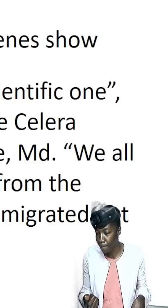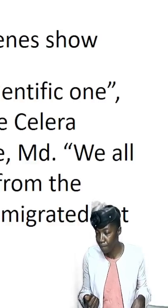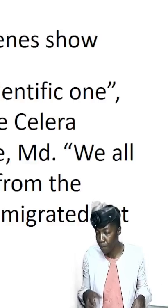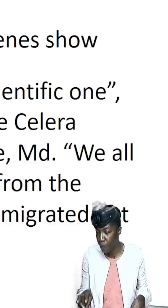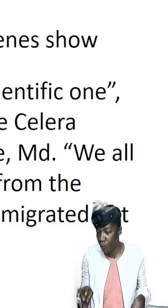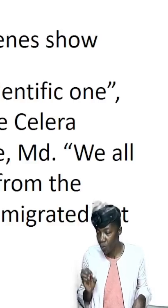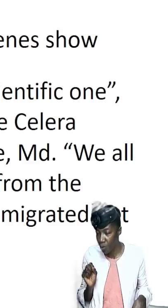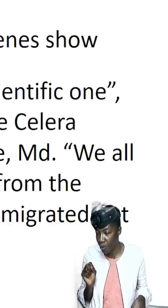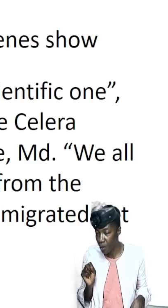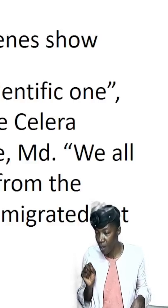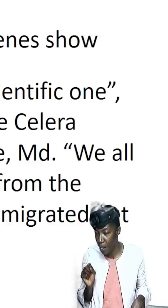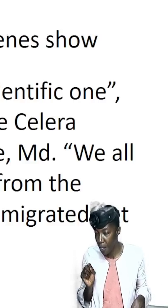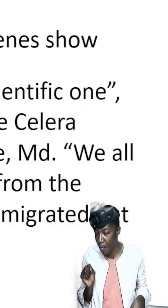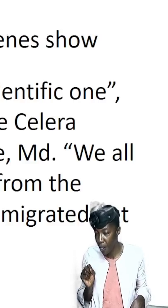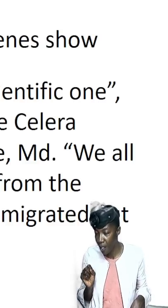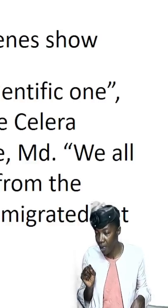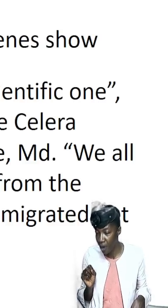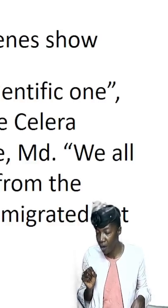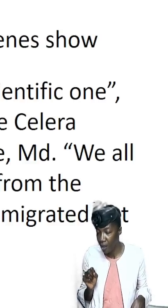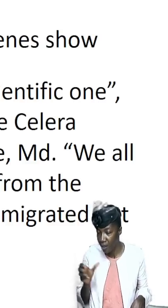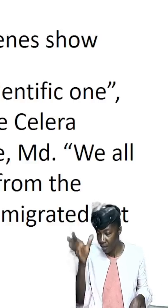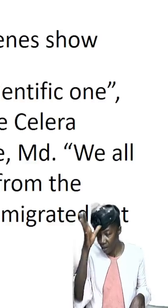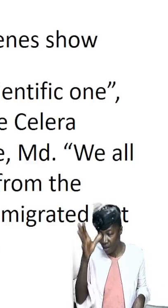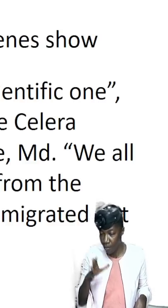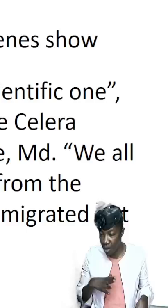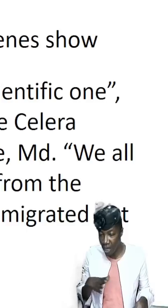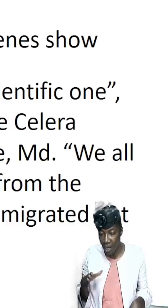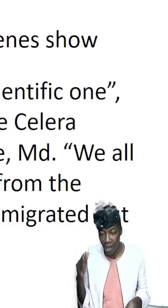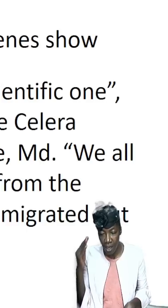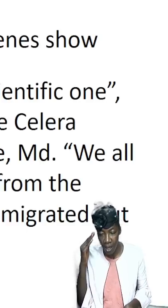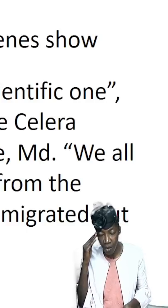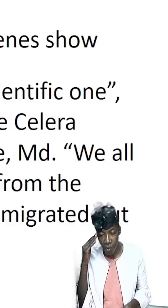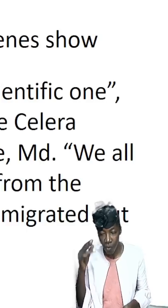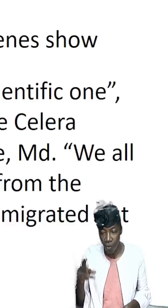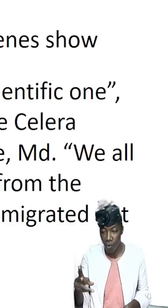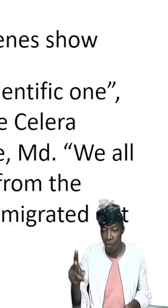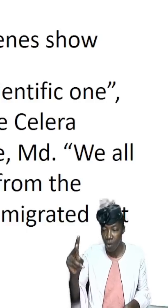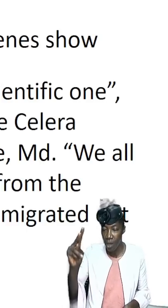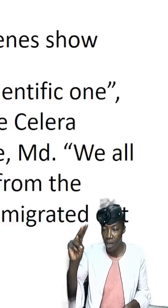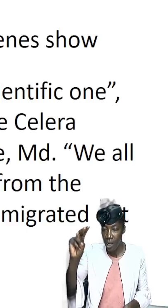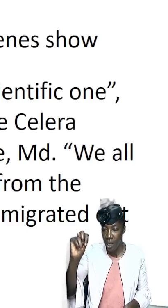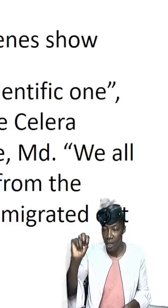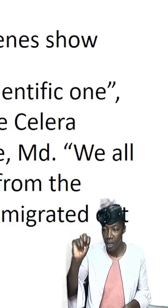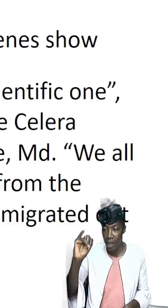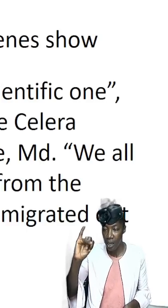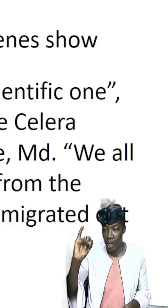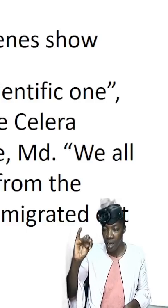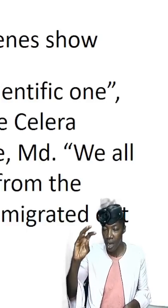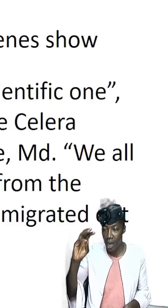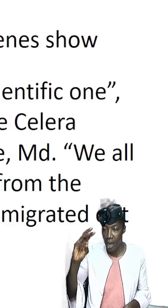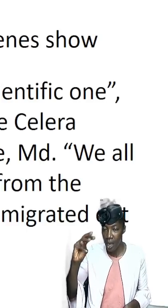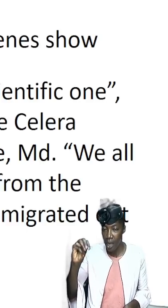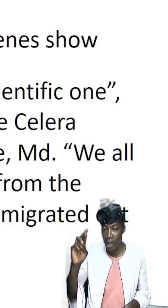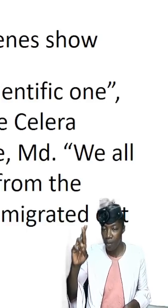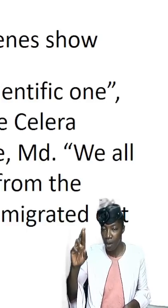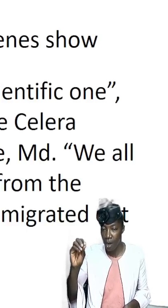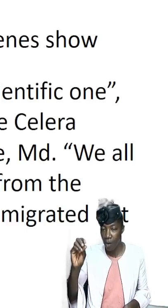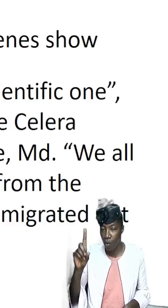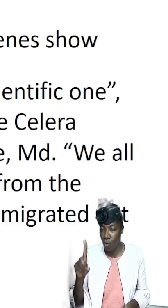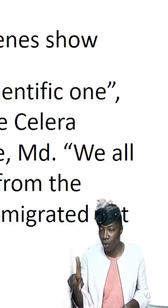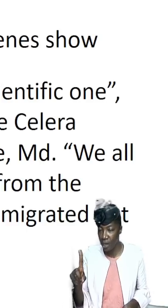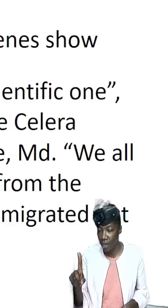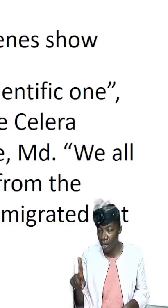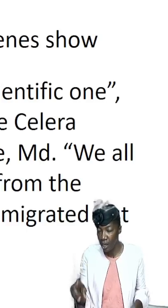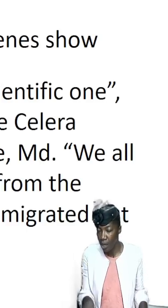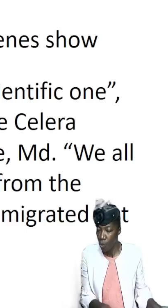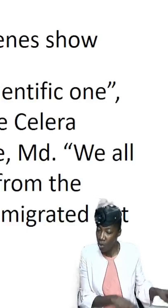was none other than a man that we know as Nimrod, who was the man that the Bible said was a